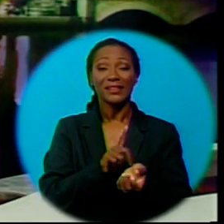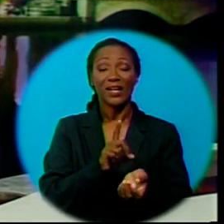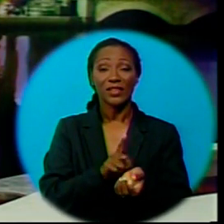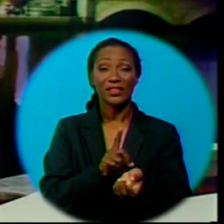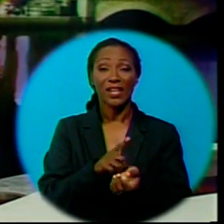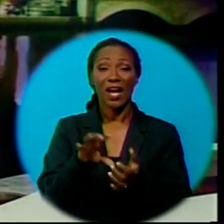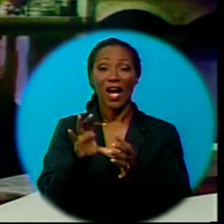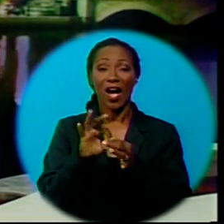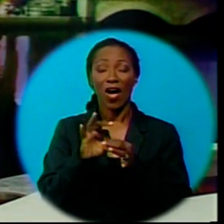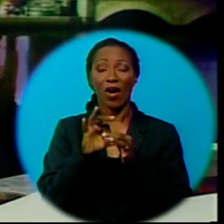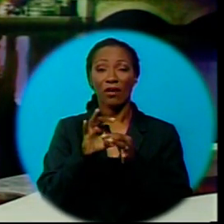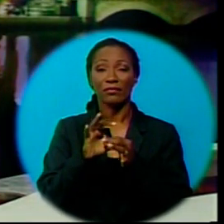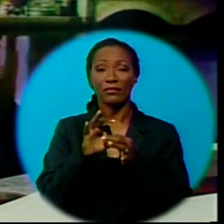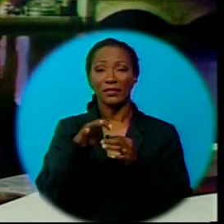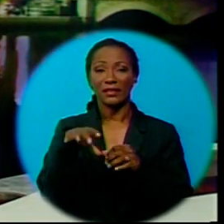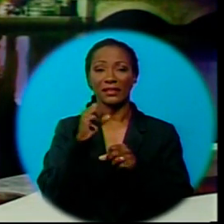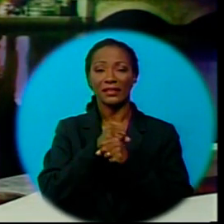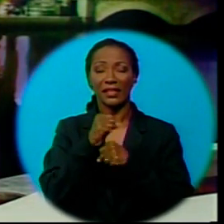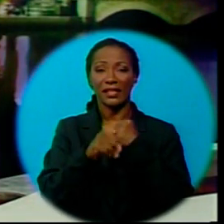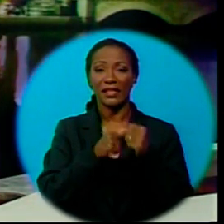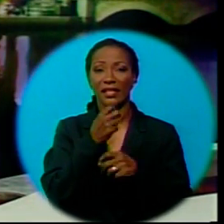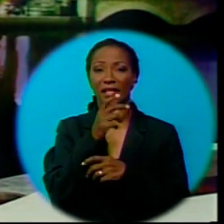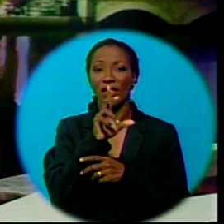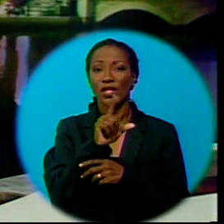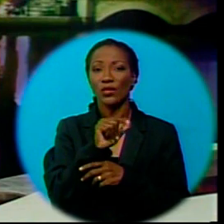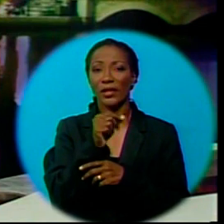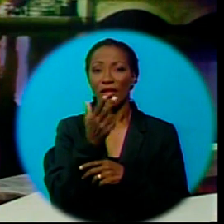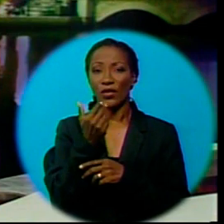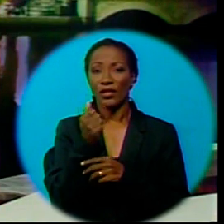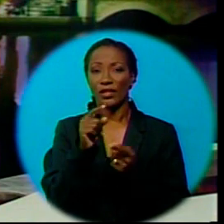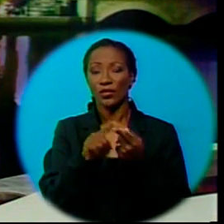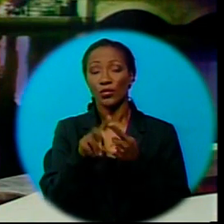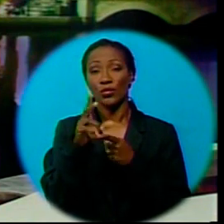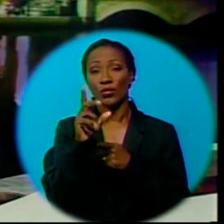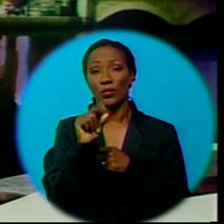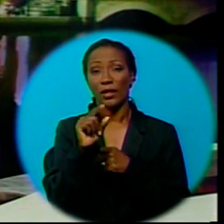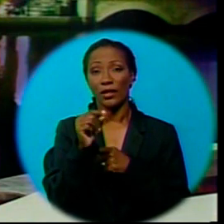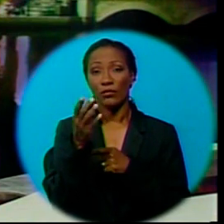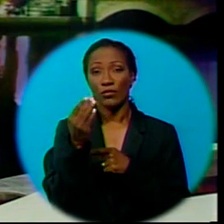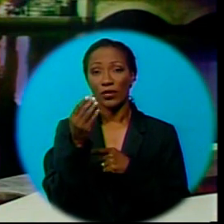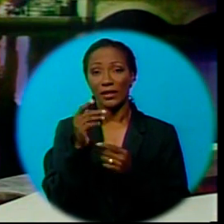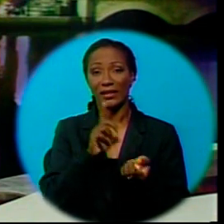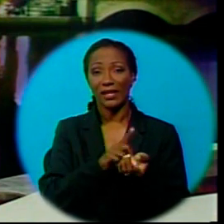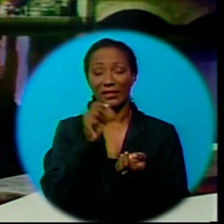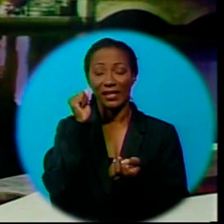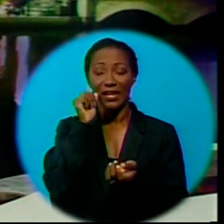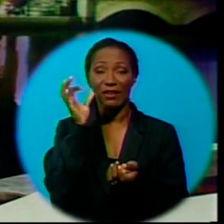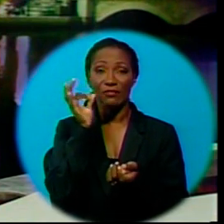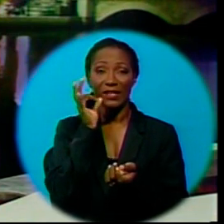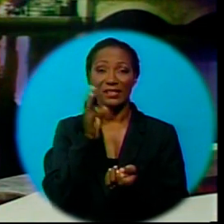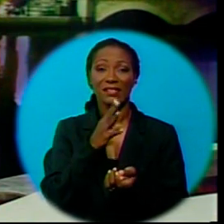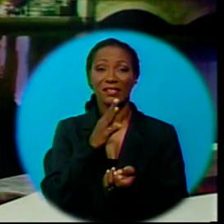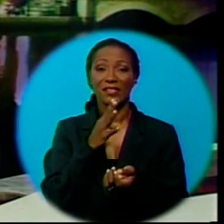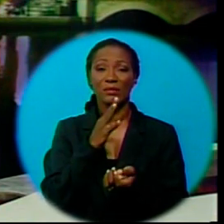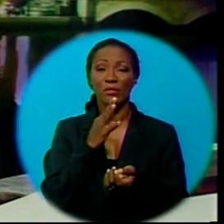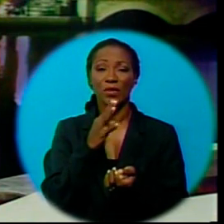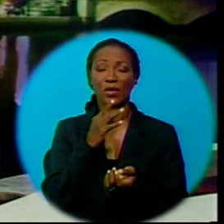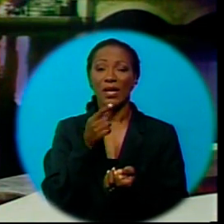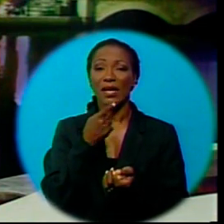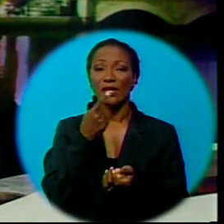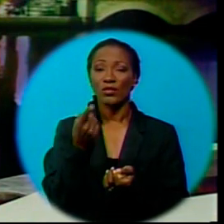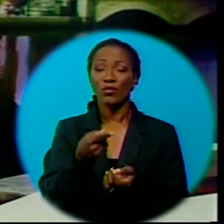of the year 2013 to 2014, Dr. Alana Francis, spoke to the new group of interns and told them that the coming year could be